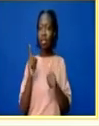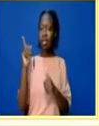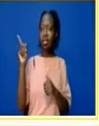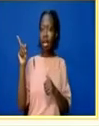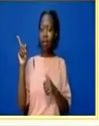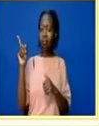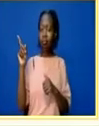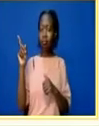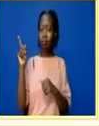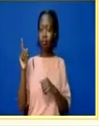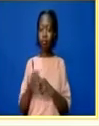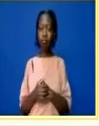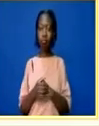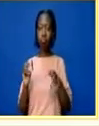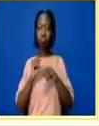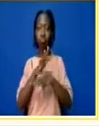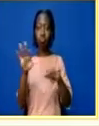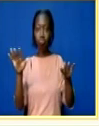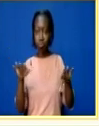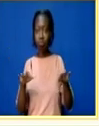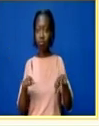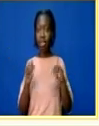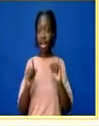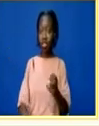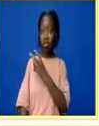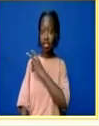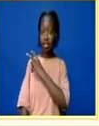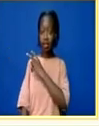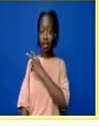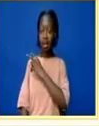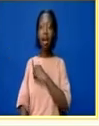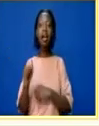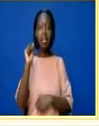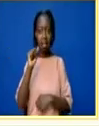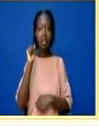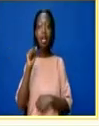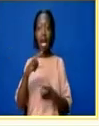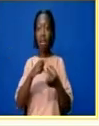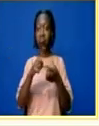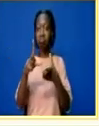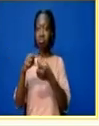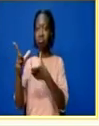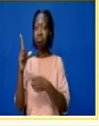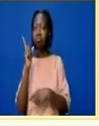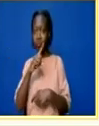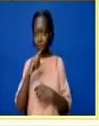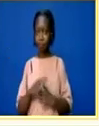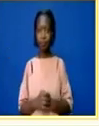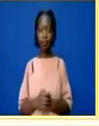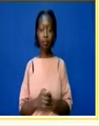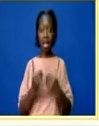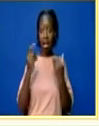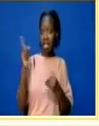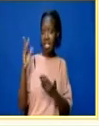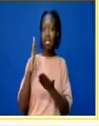air. Can you see the particles up in the air? Yes. It has detached uh-huh. that part of